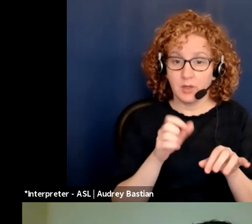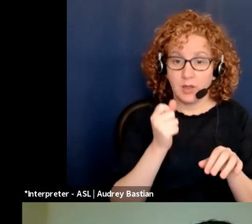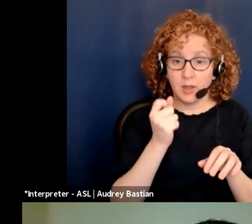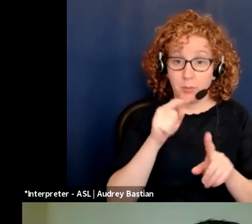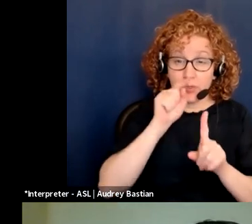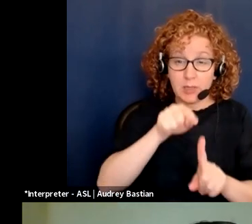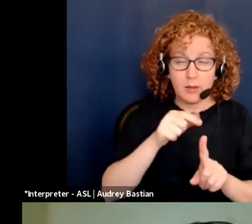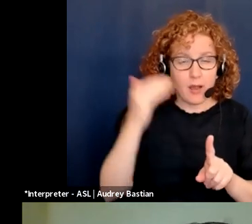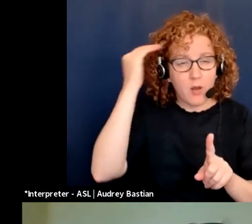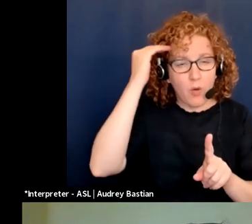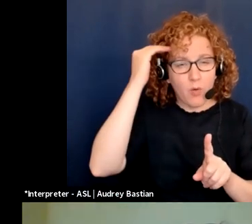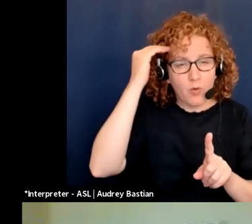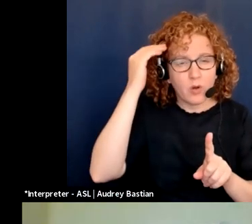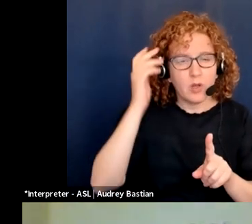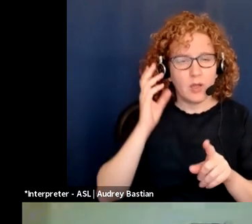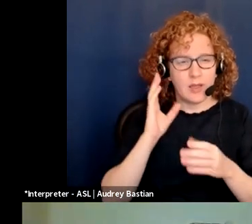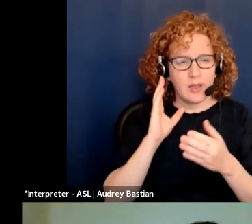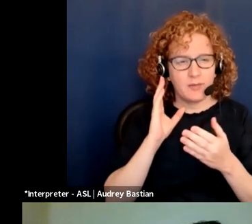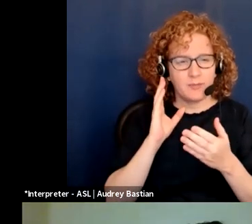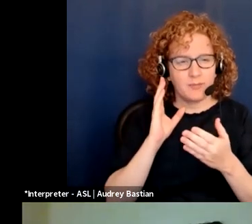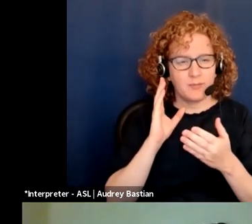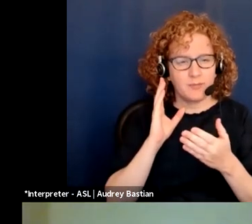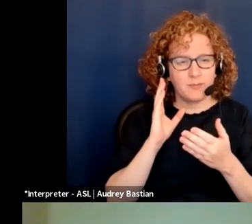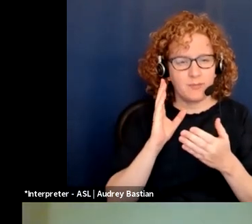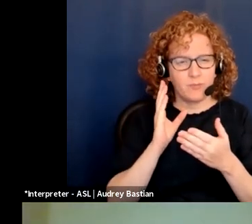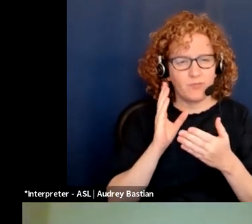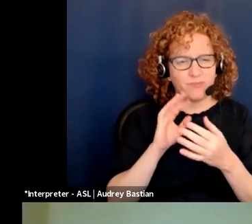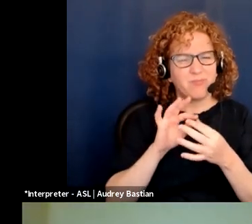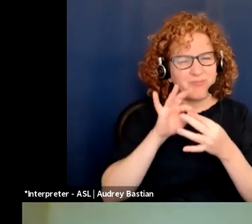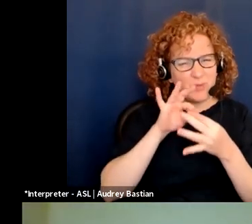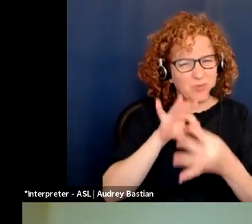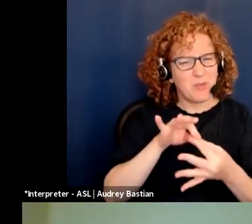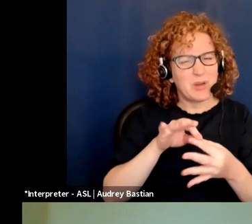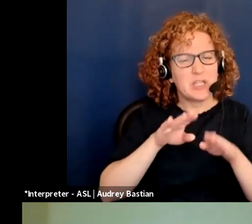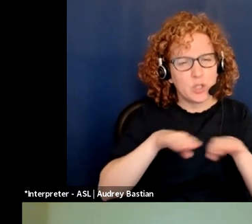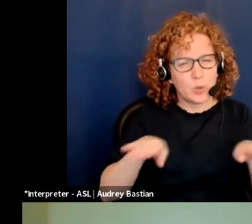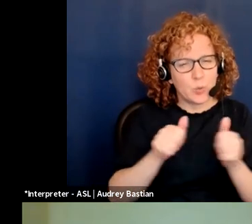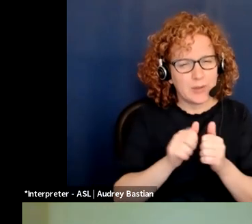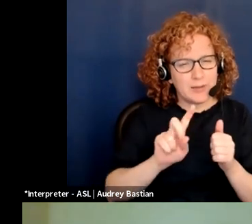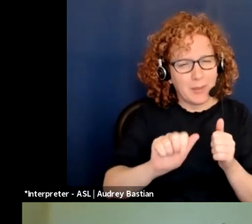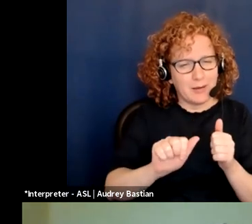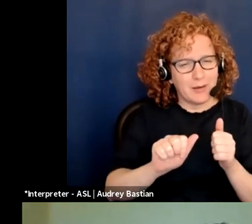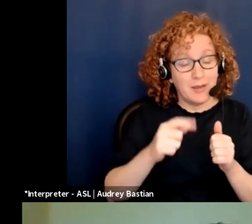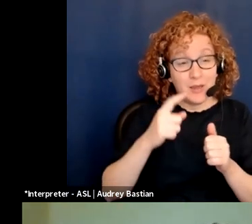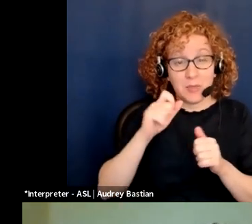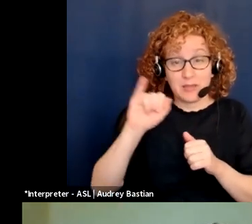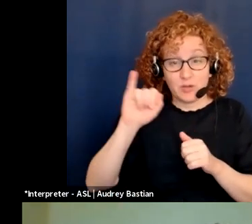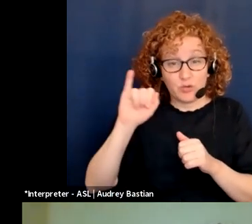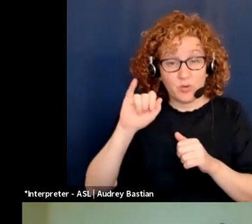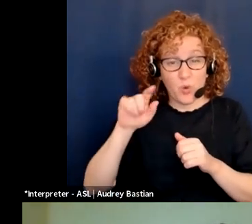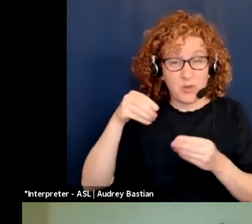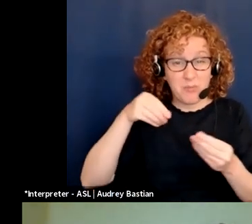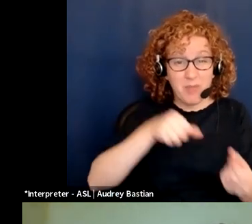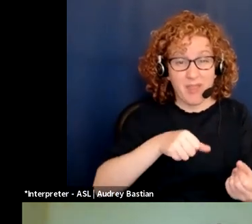know it comes up a lot with children with disabilities, because insurance will only pay for wheelchairs something like